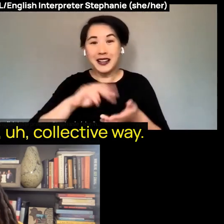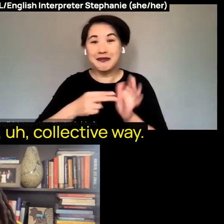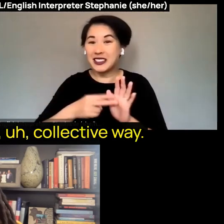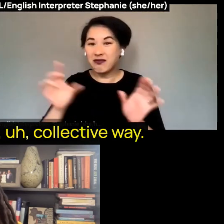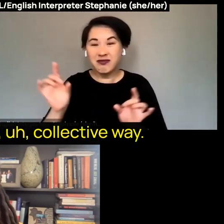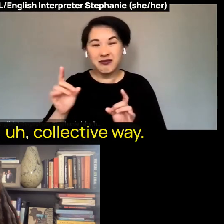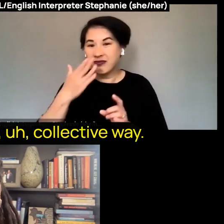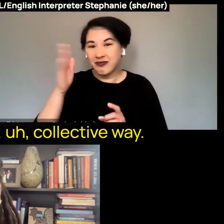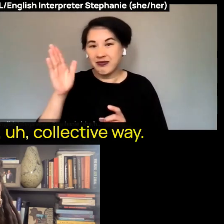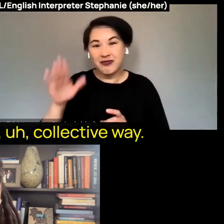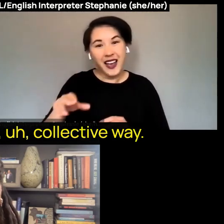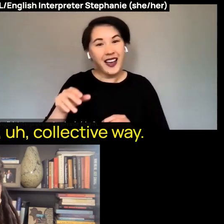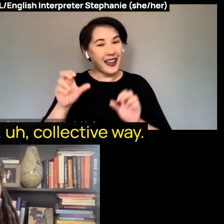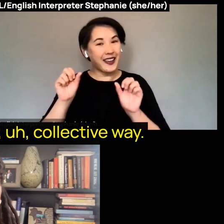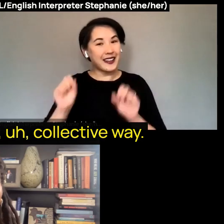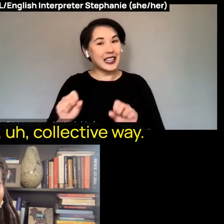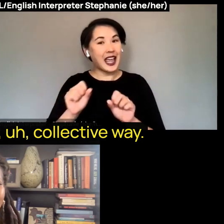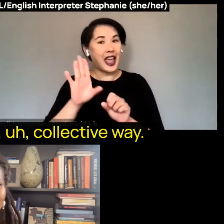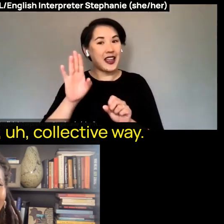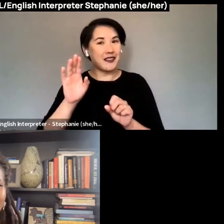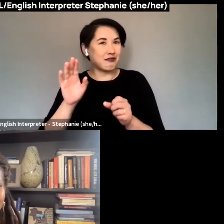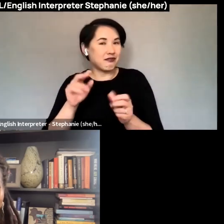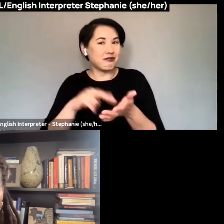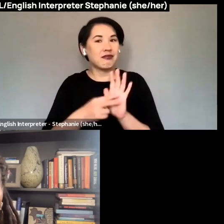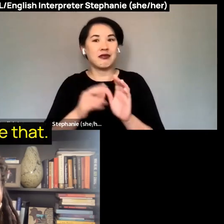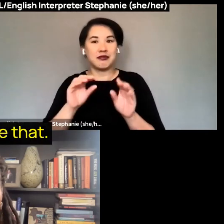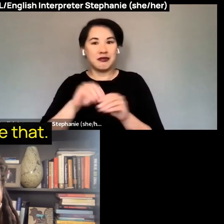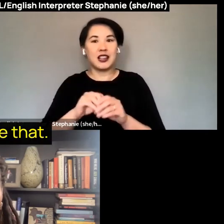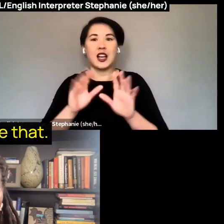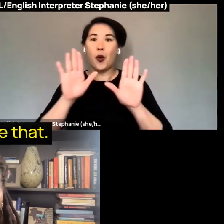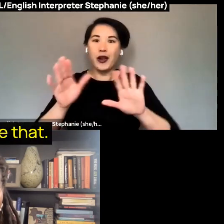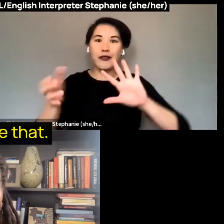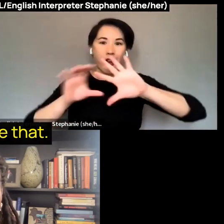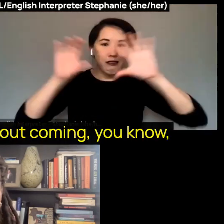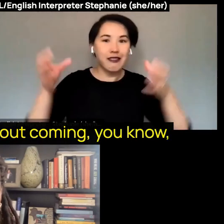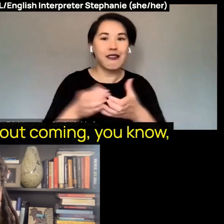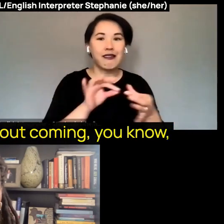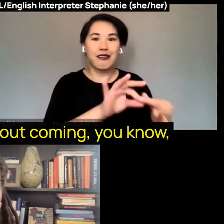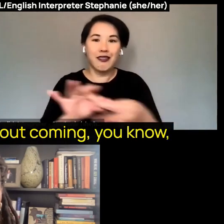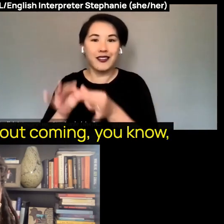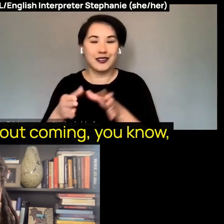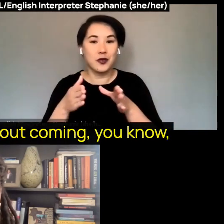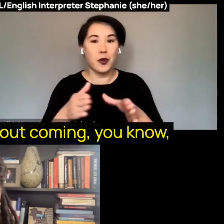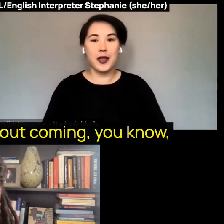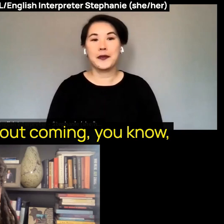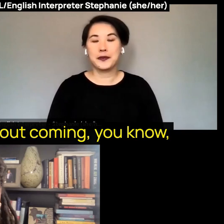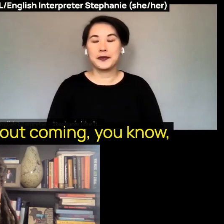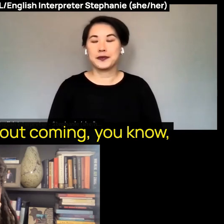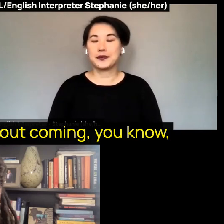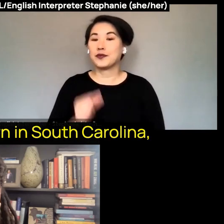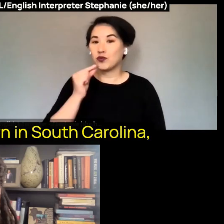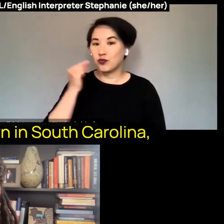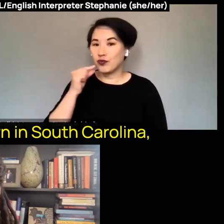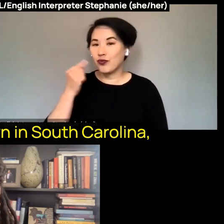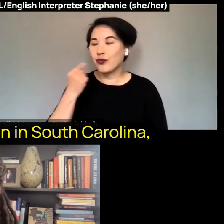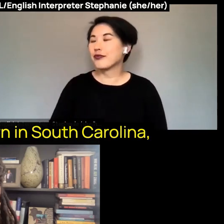an extremely collective way. I appreciate that. And as you were talking about coming, you